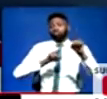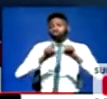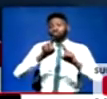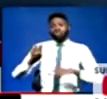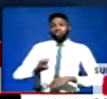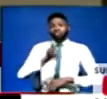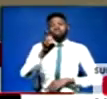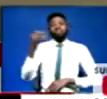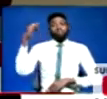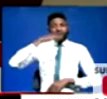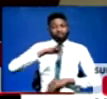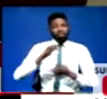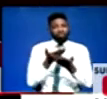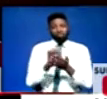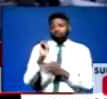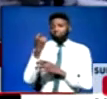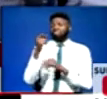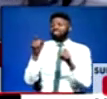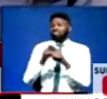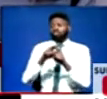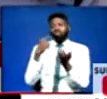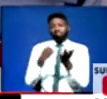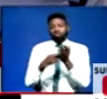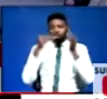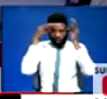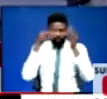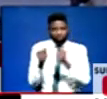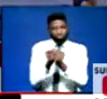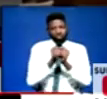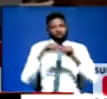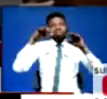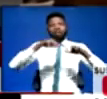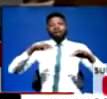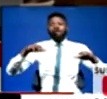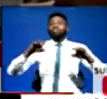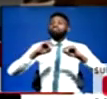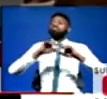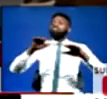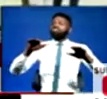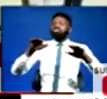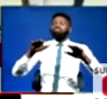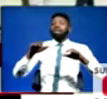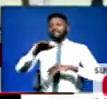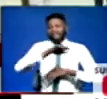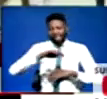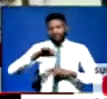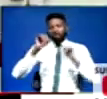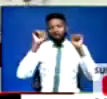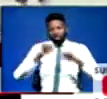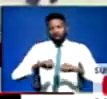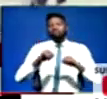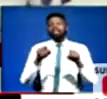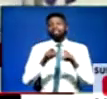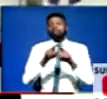Kenya and Uganda have resolved to jointly market tourist attractions in the two countries. The complementary marketing strategy